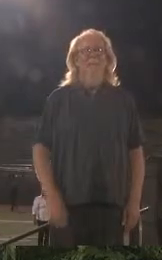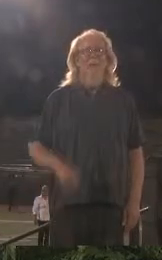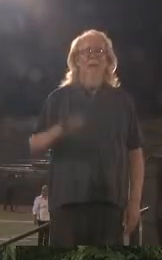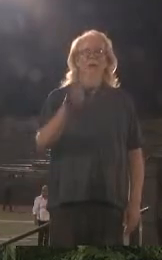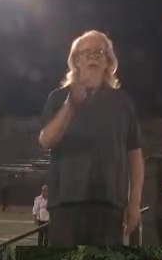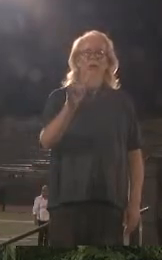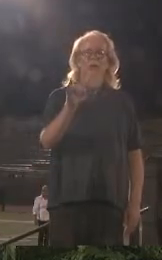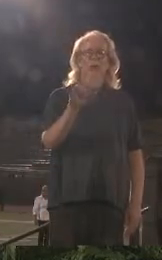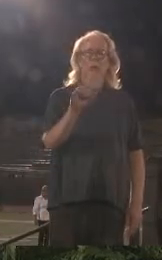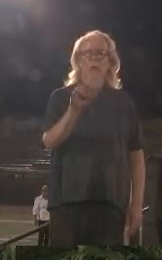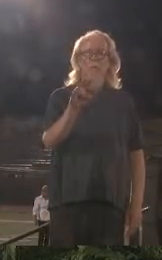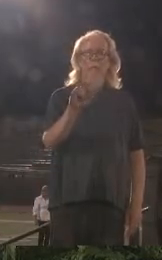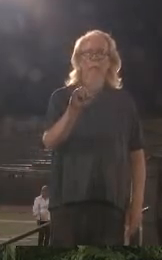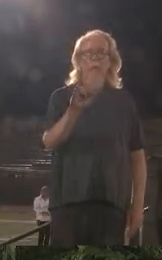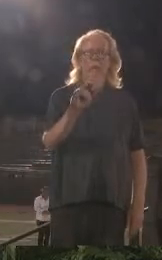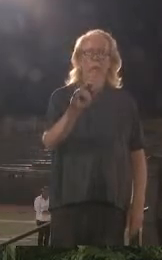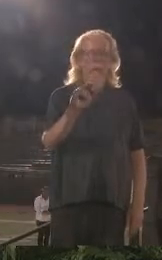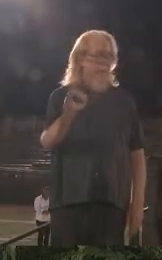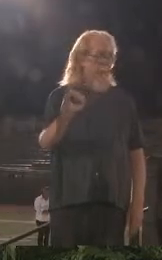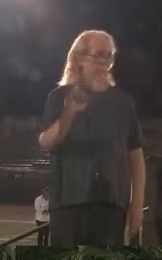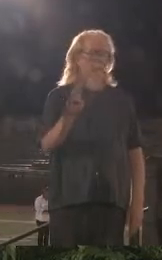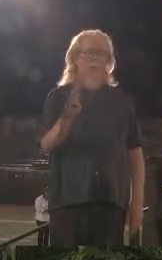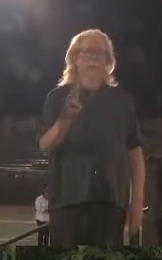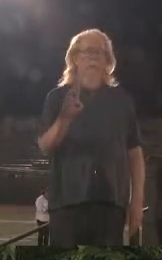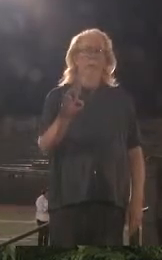Giovanni Isaiah Briseño.